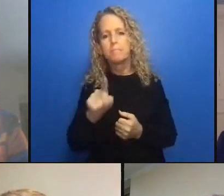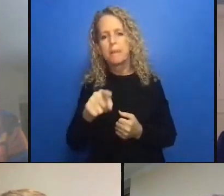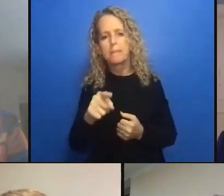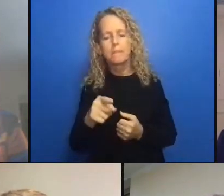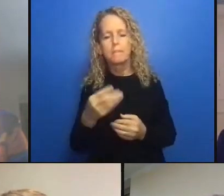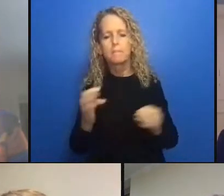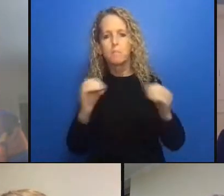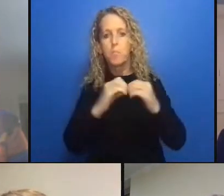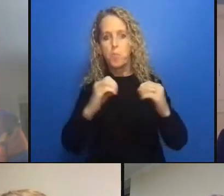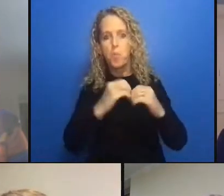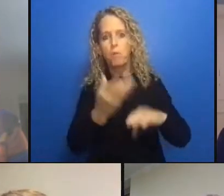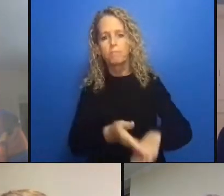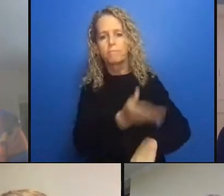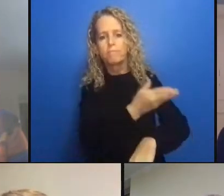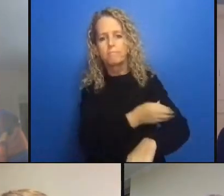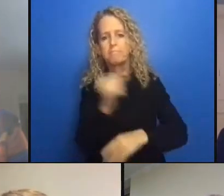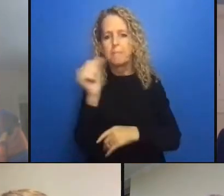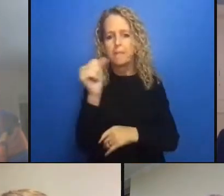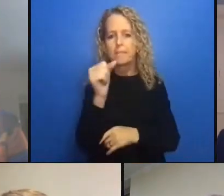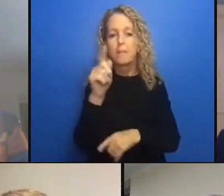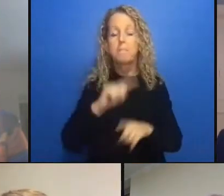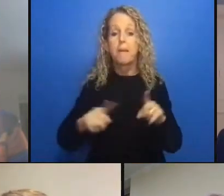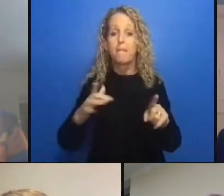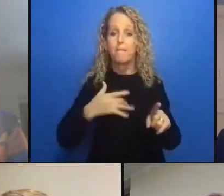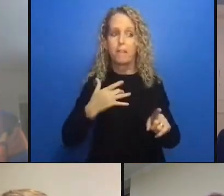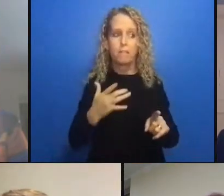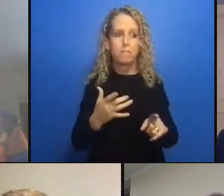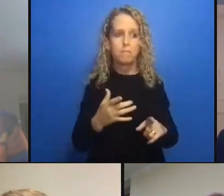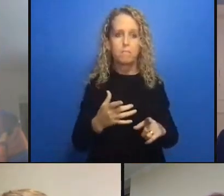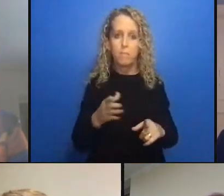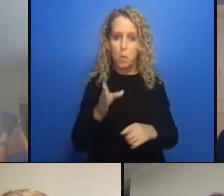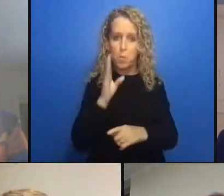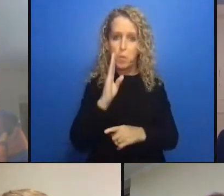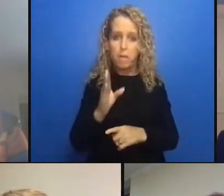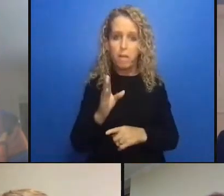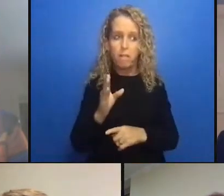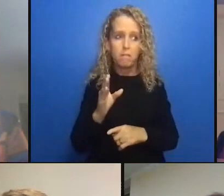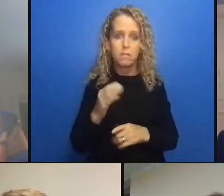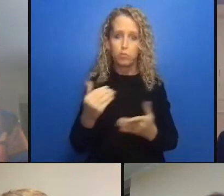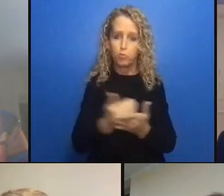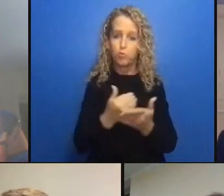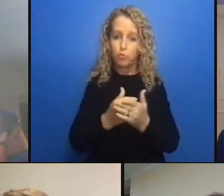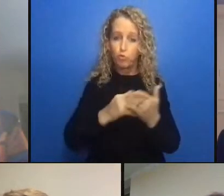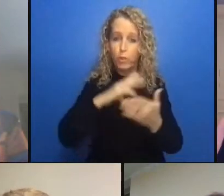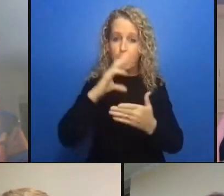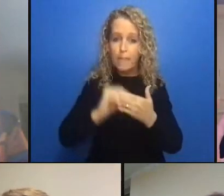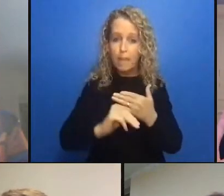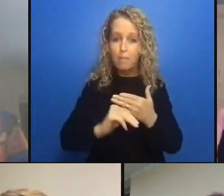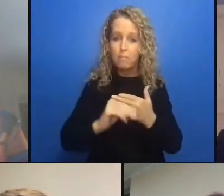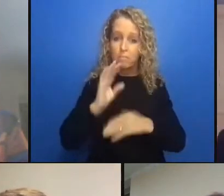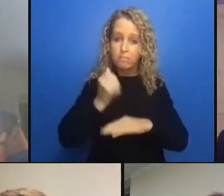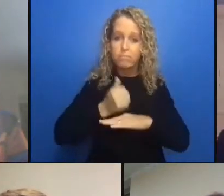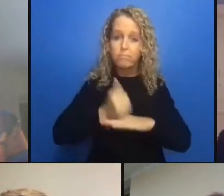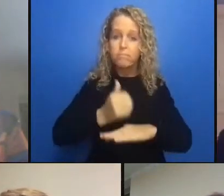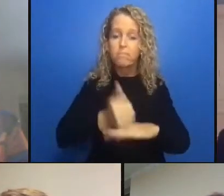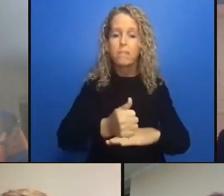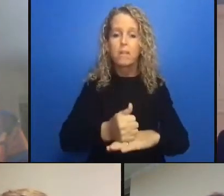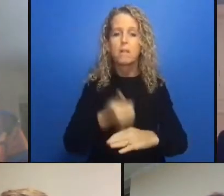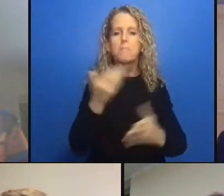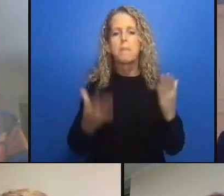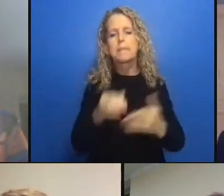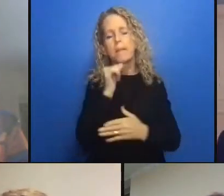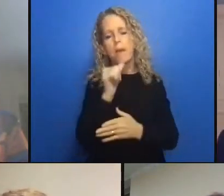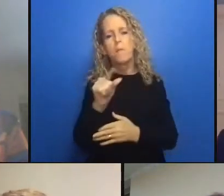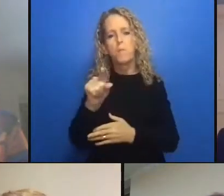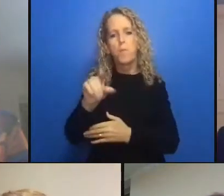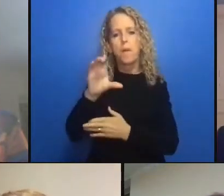of this moment with these curriculum that we can deliver online. And no, we're not going to want to be 100% online. I